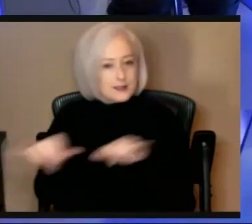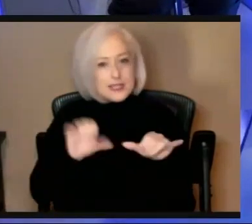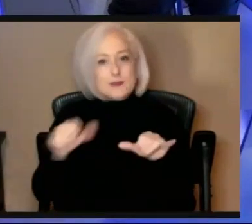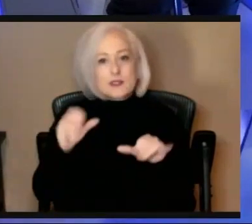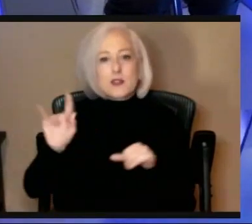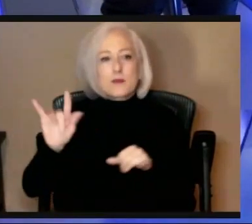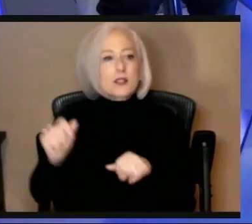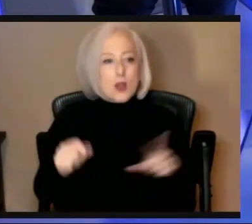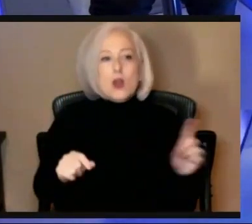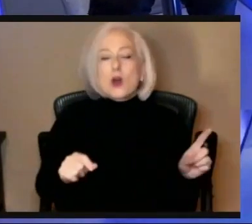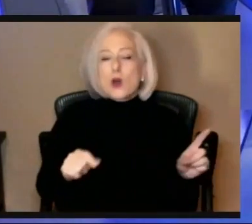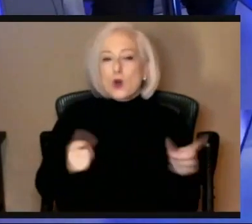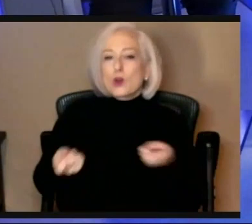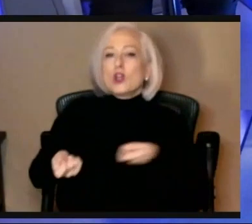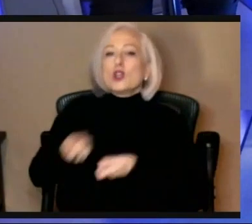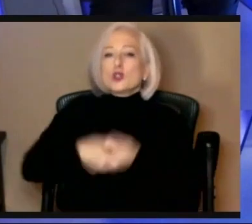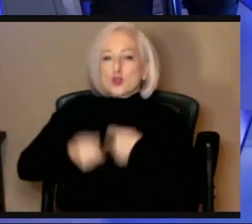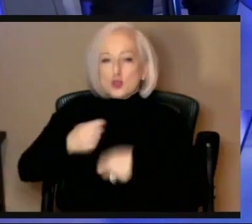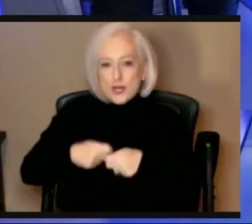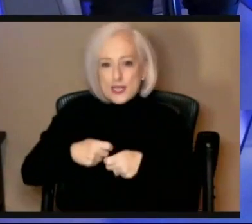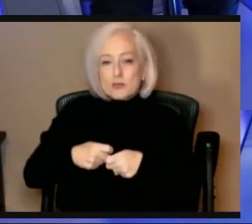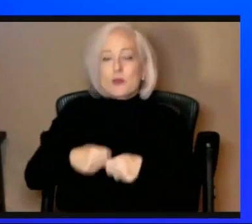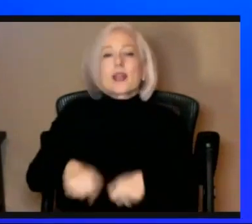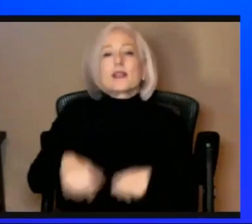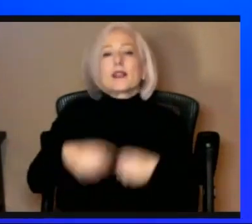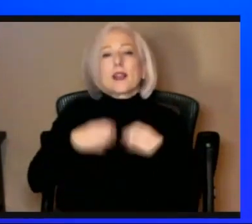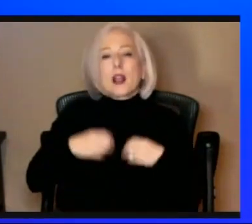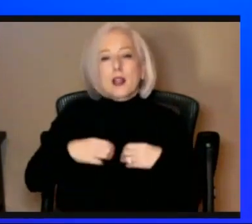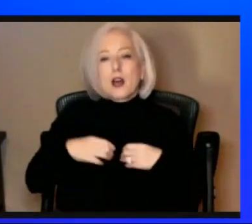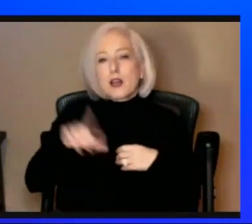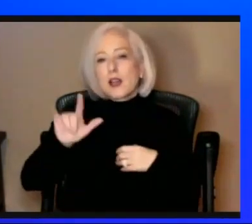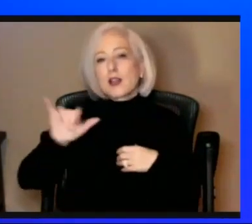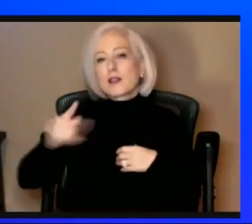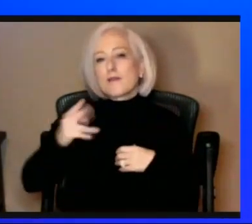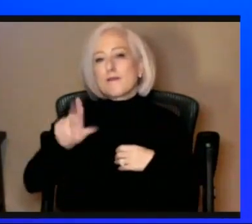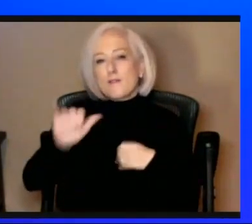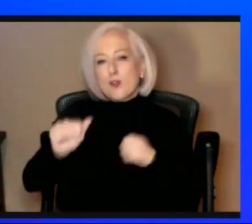that can occur into the lung. But I think the real key is if your HIV disease is being